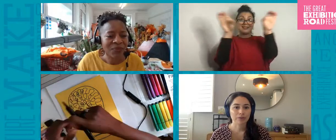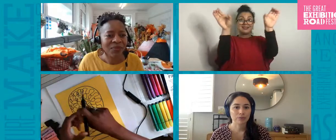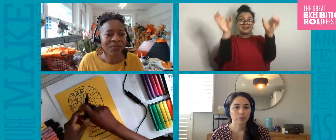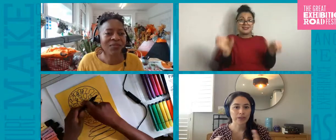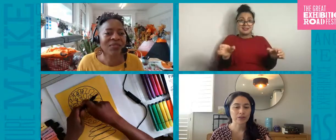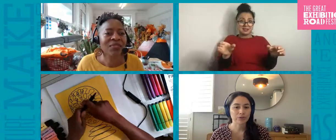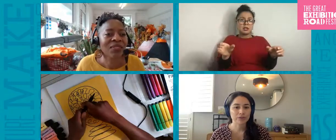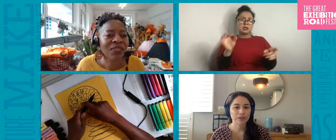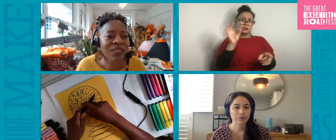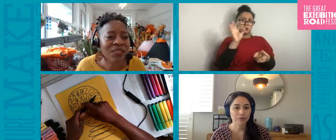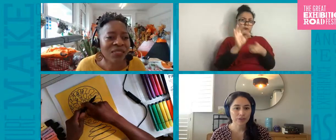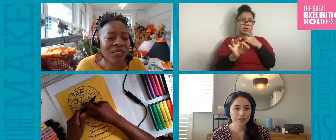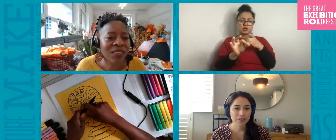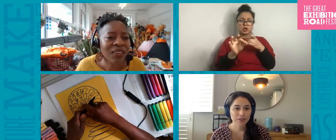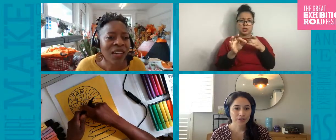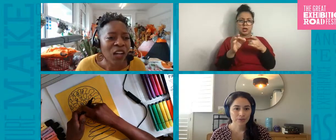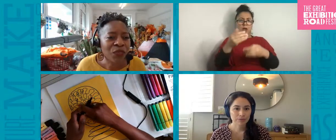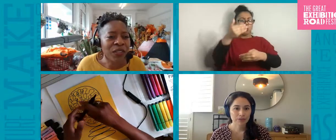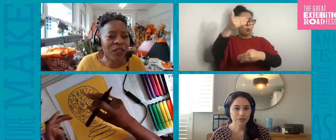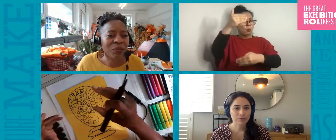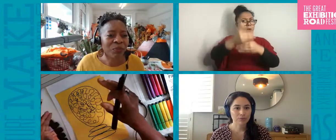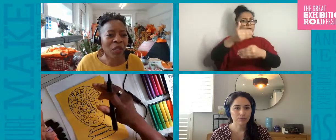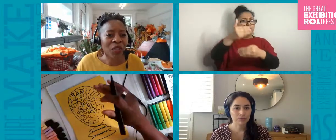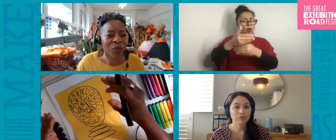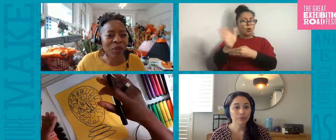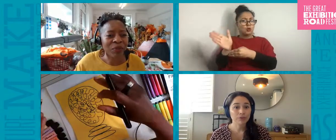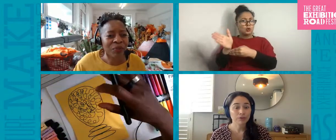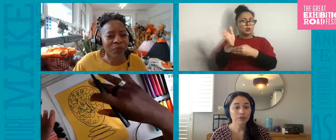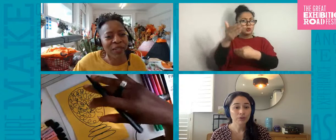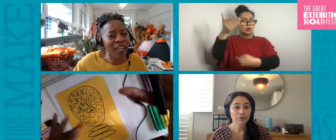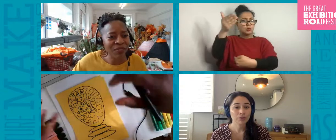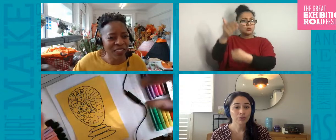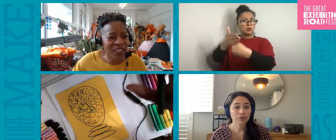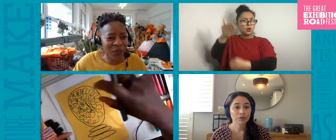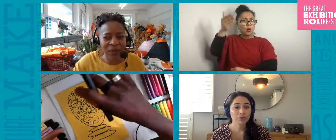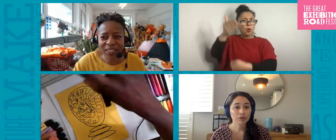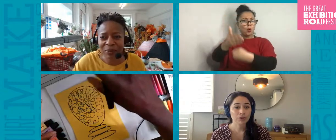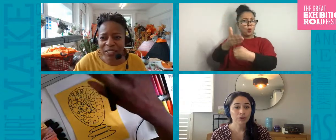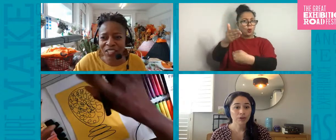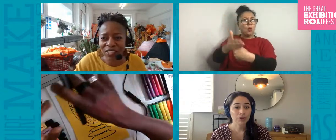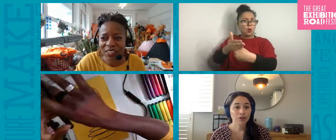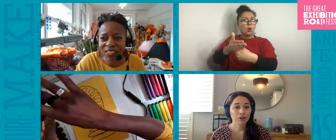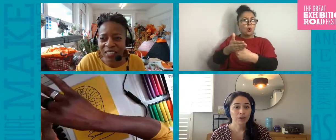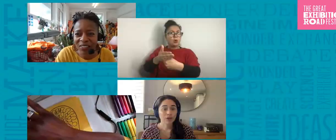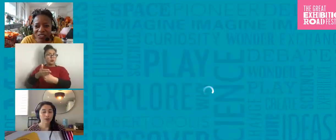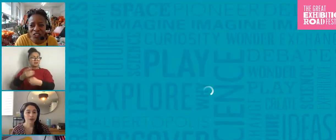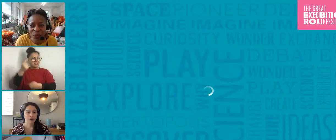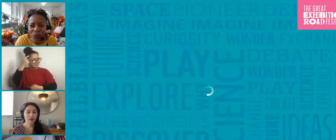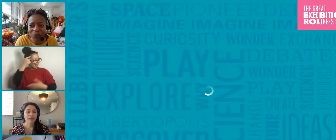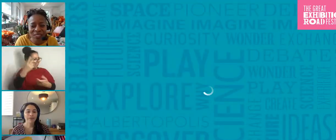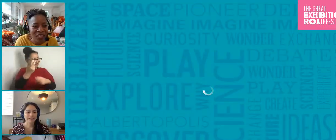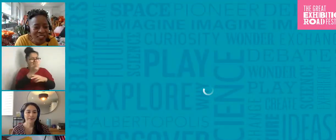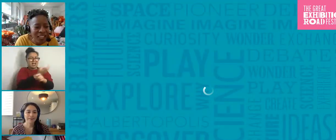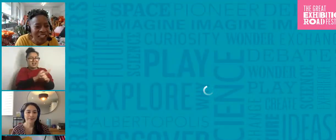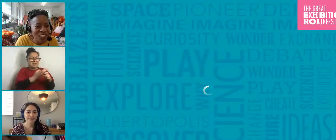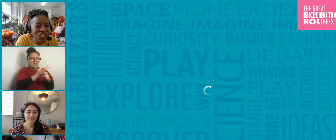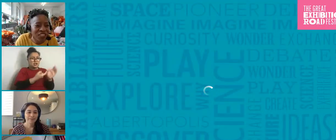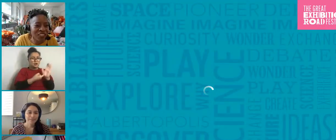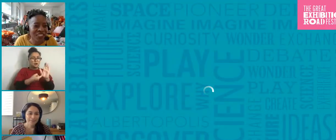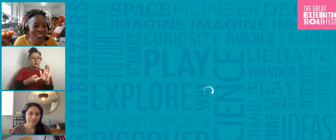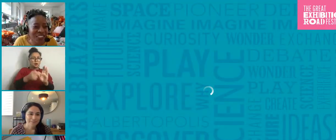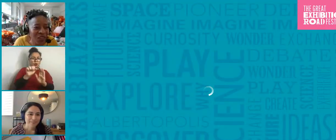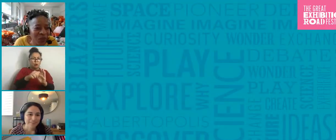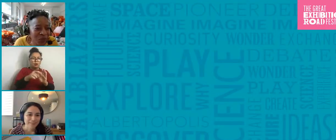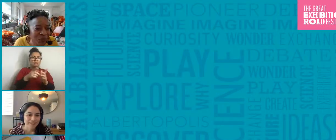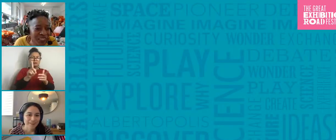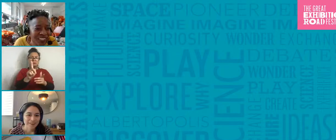windows and doors. I think, Paloma, we have like a little animation that shows energy